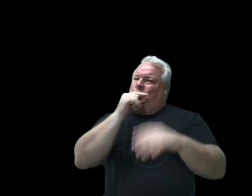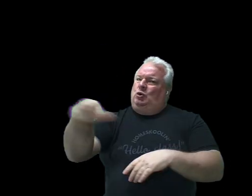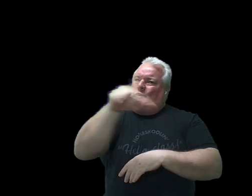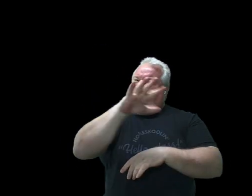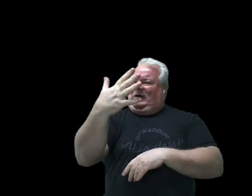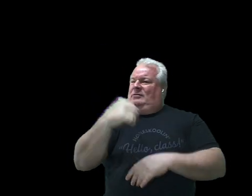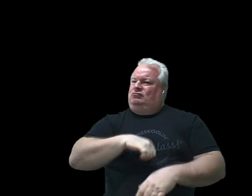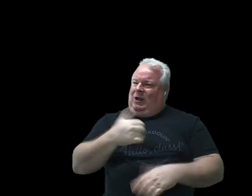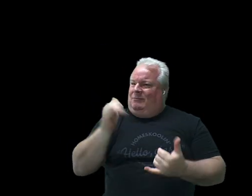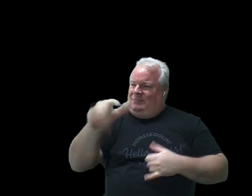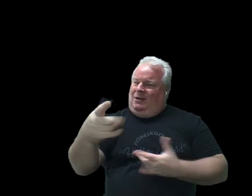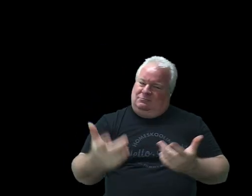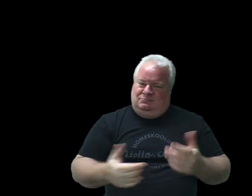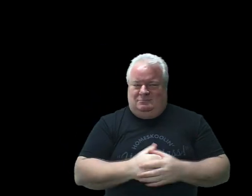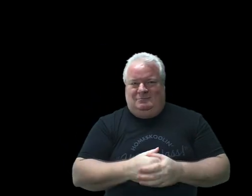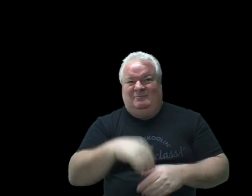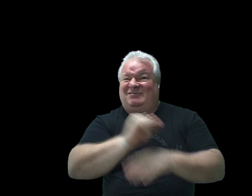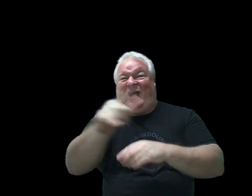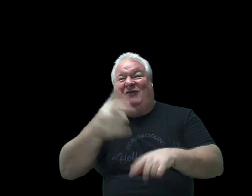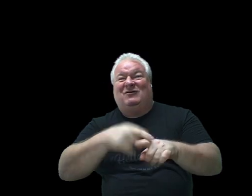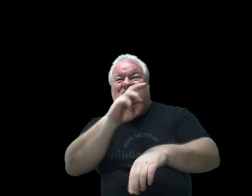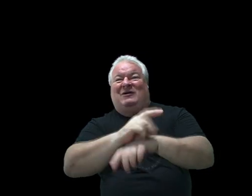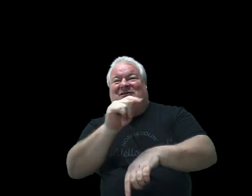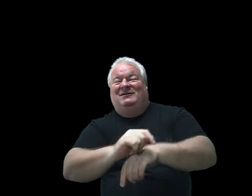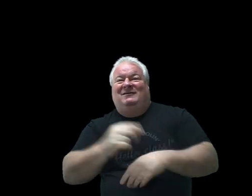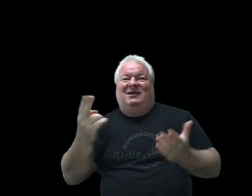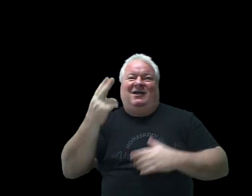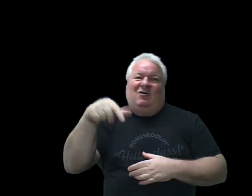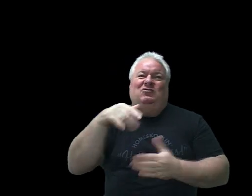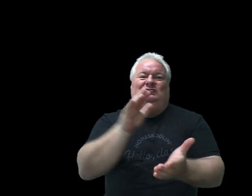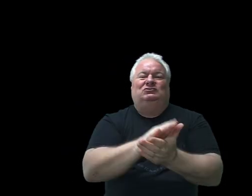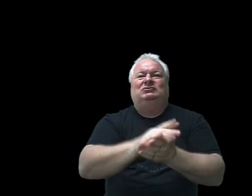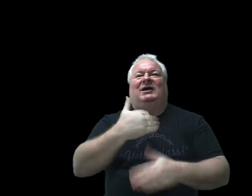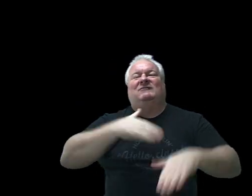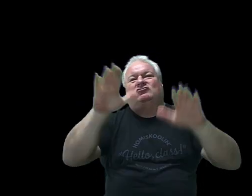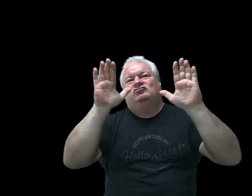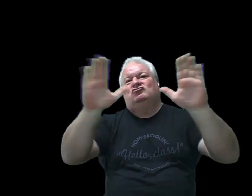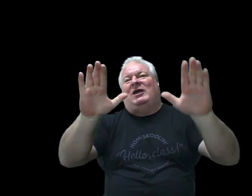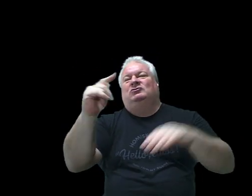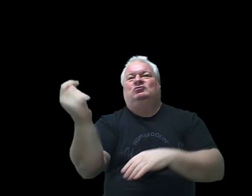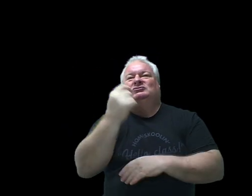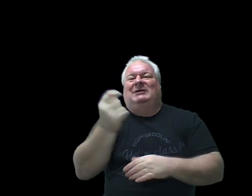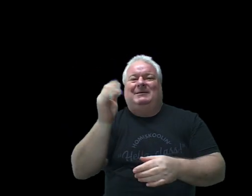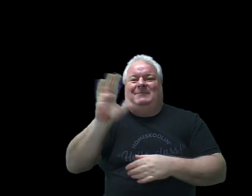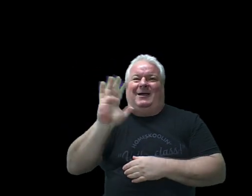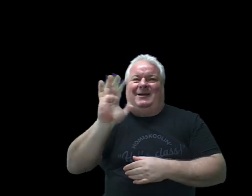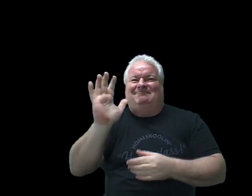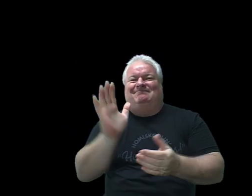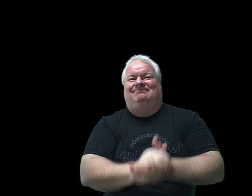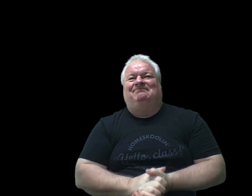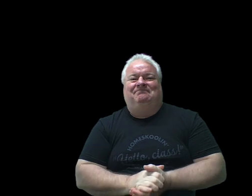fifth grade scholars. That's it from the Raymond Temple headquarters. Have a great